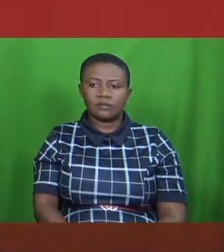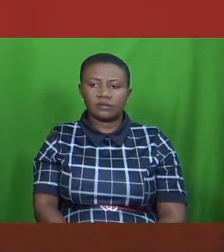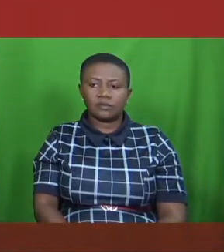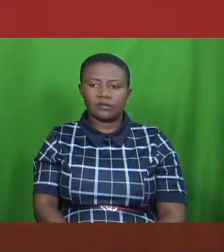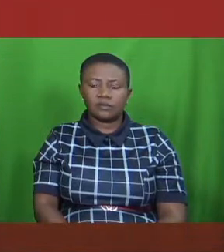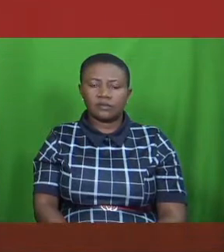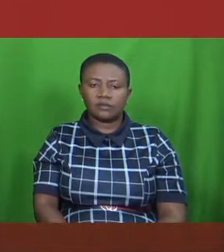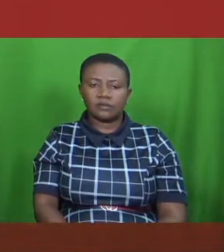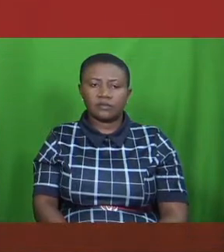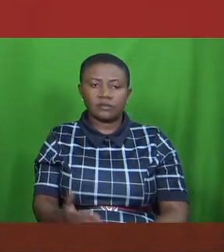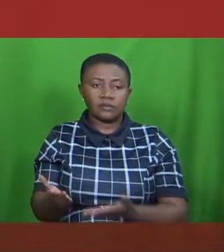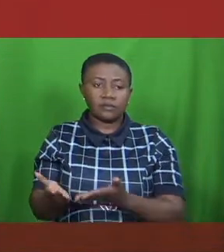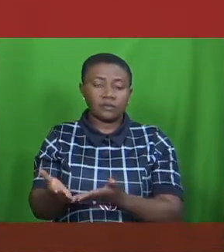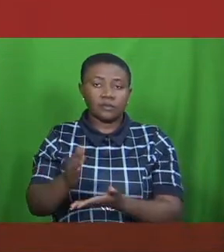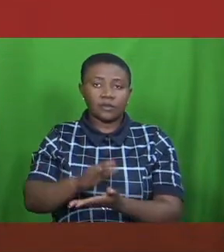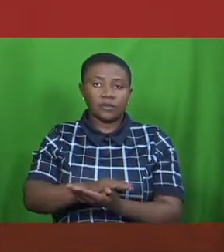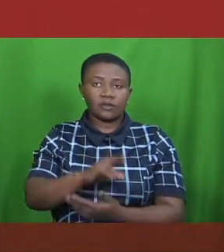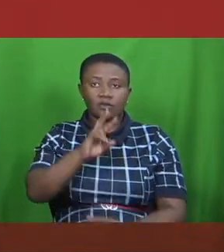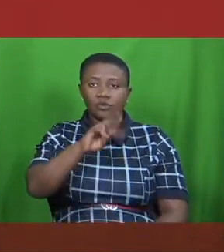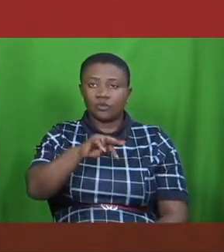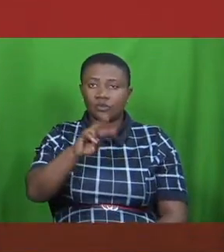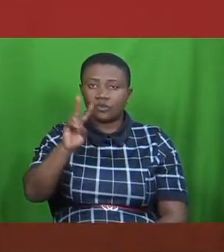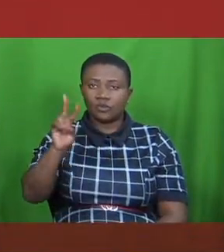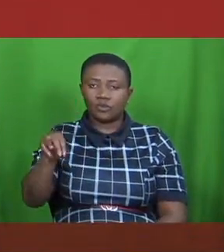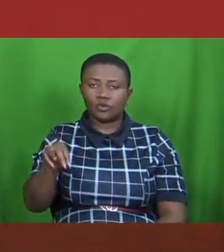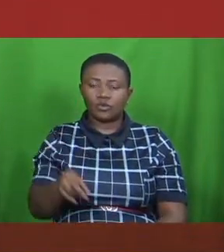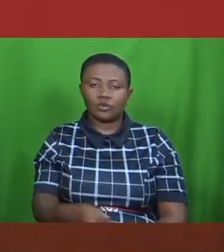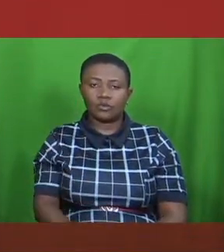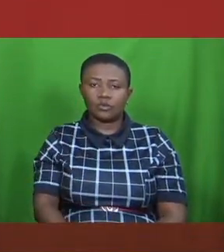Page 22.